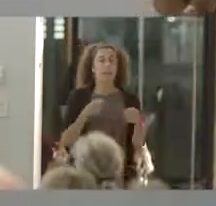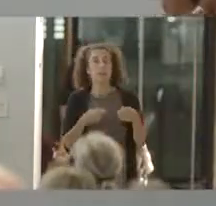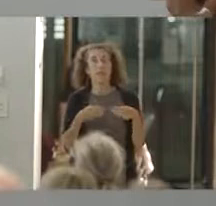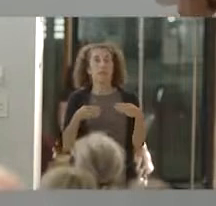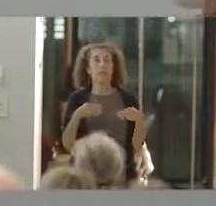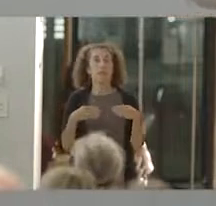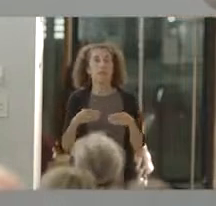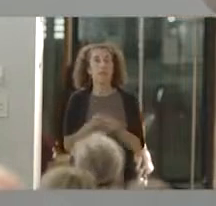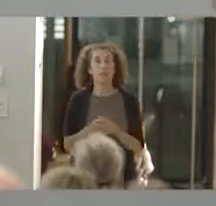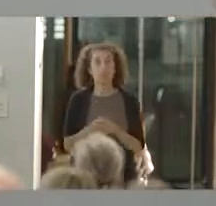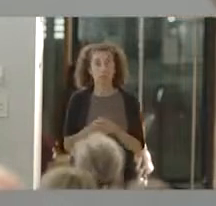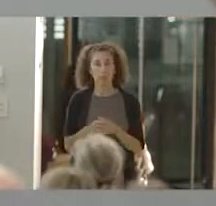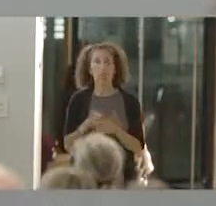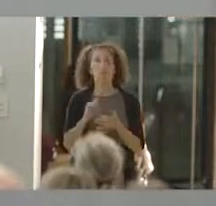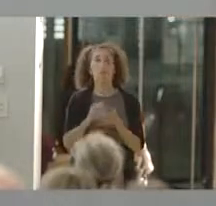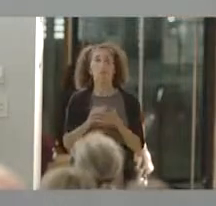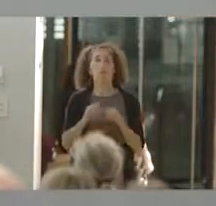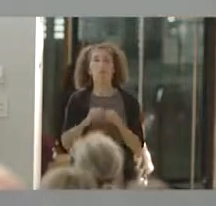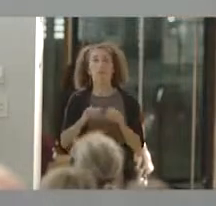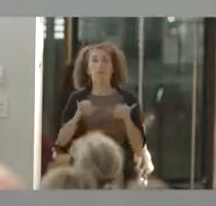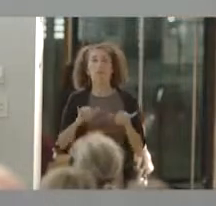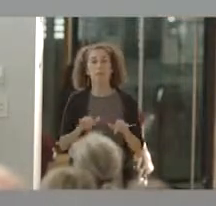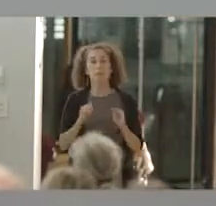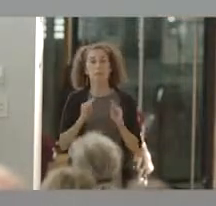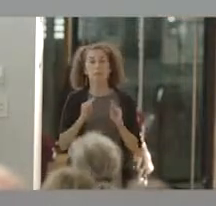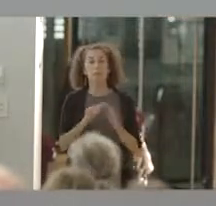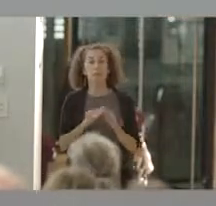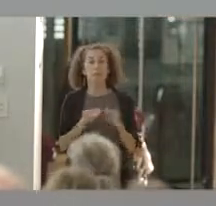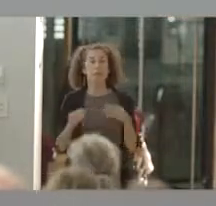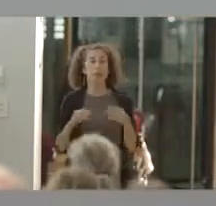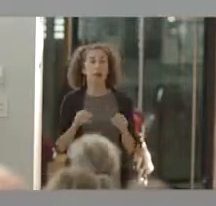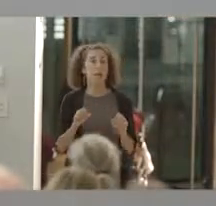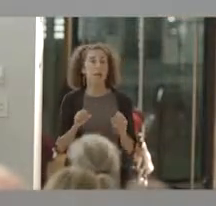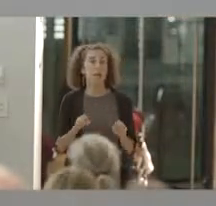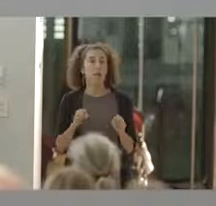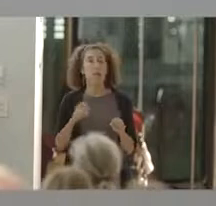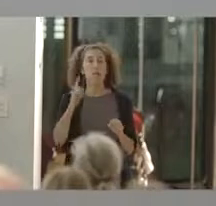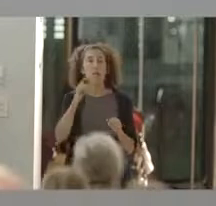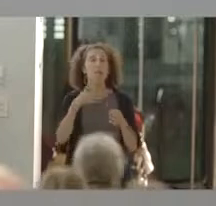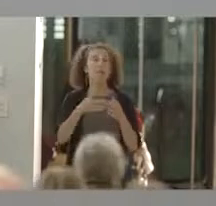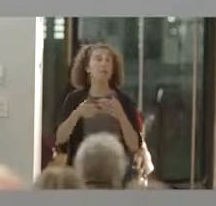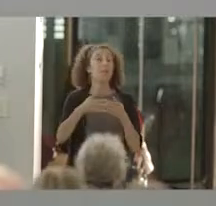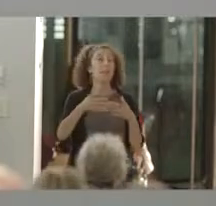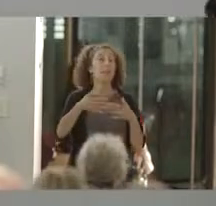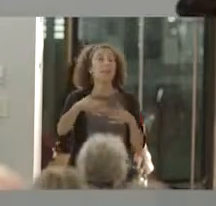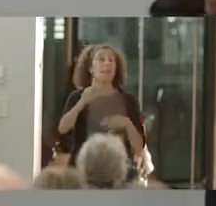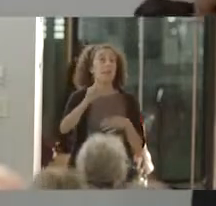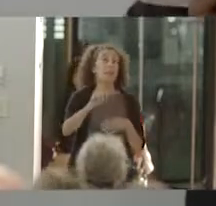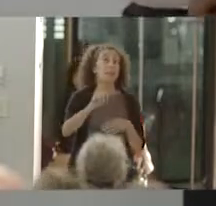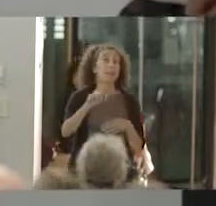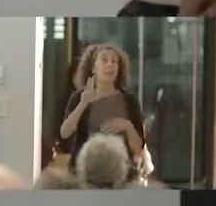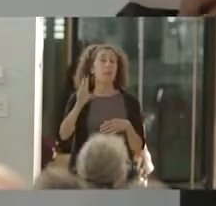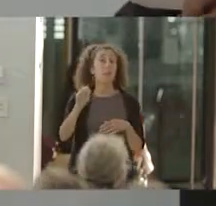system adaptable. So if we have to come back in 20, 30 years and our 40 years